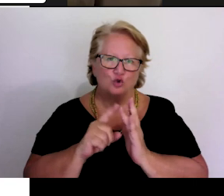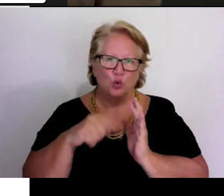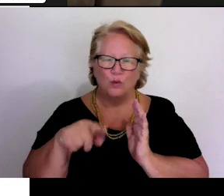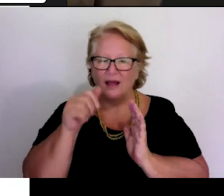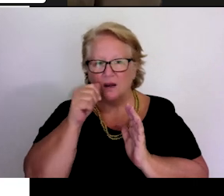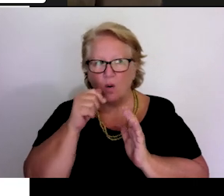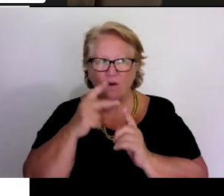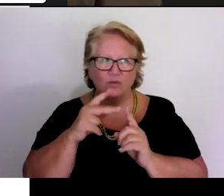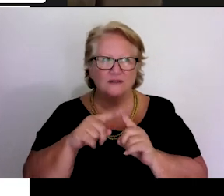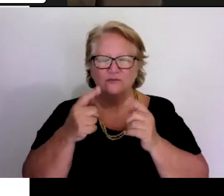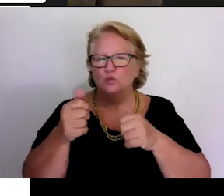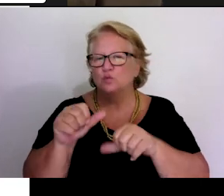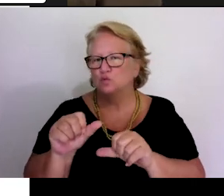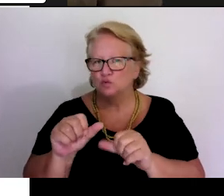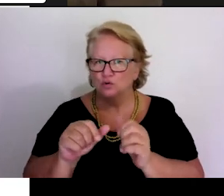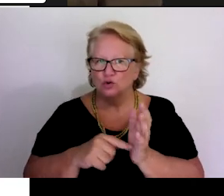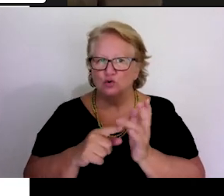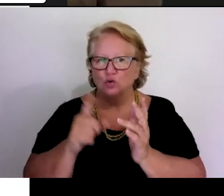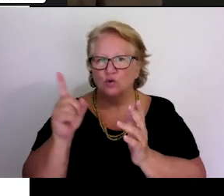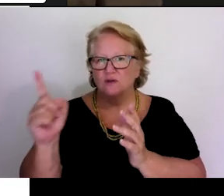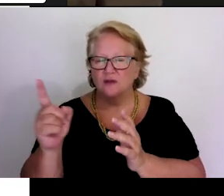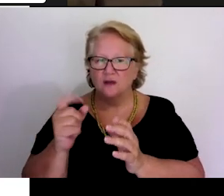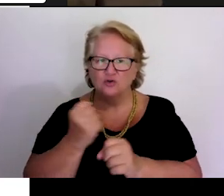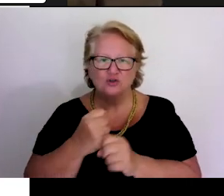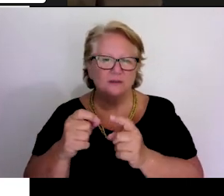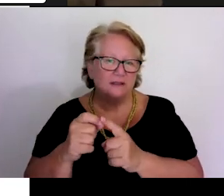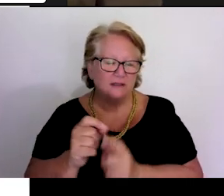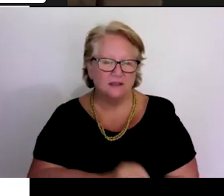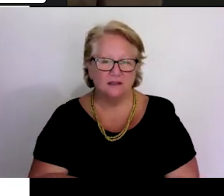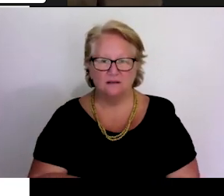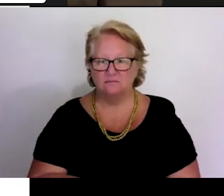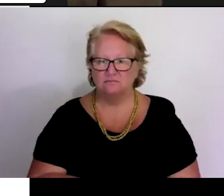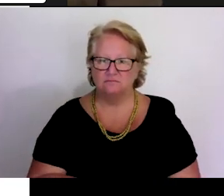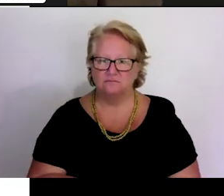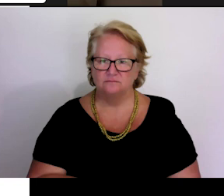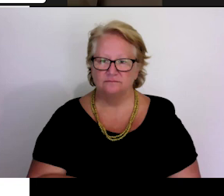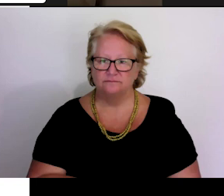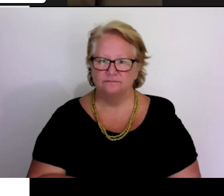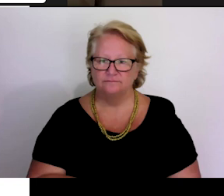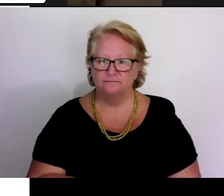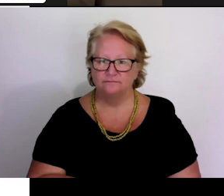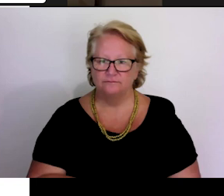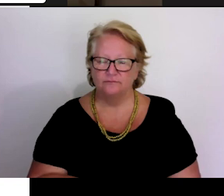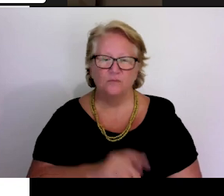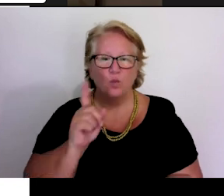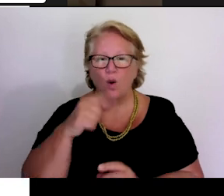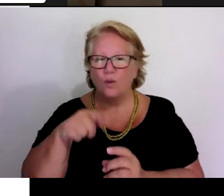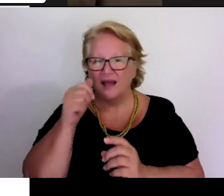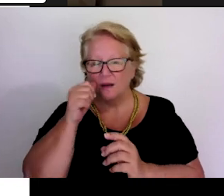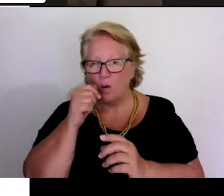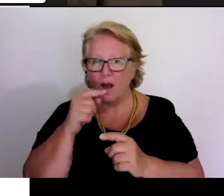uses of going to the general practitioner, what do we know that, to our GP, what do we know